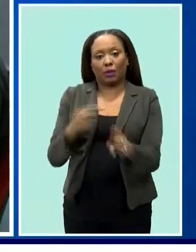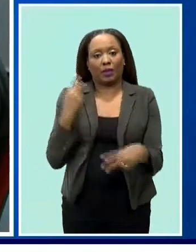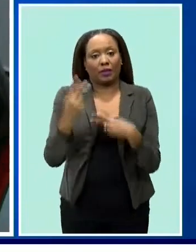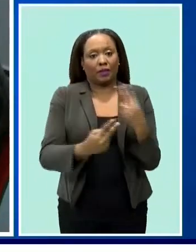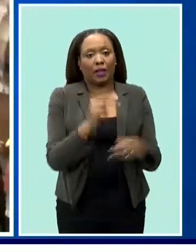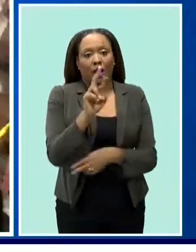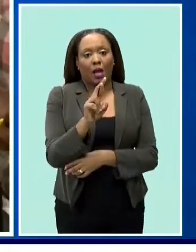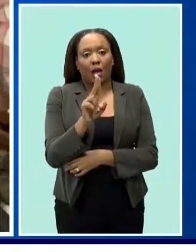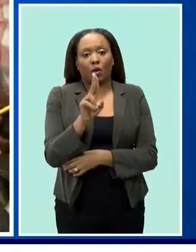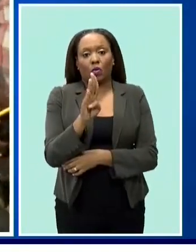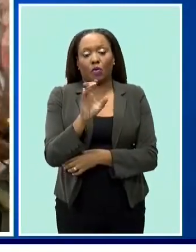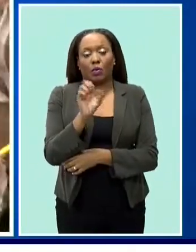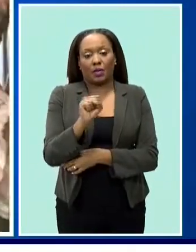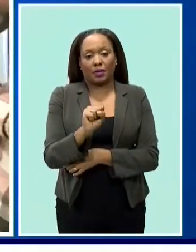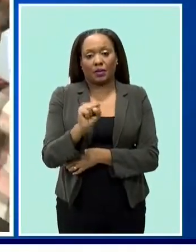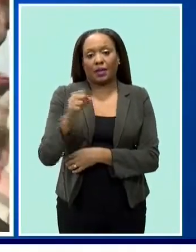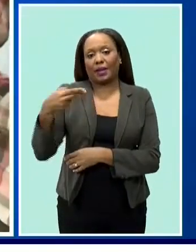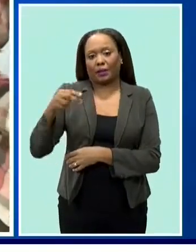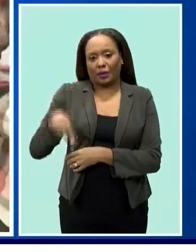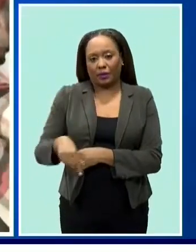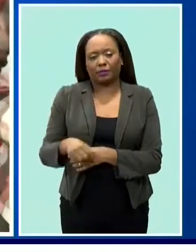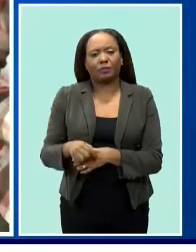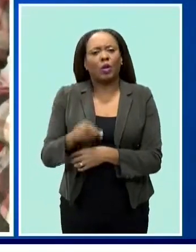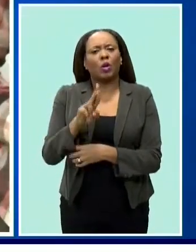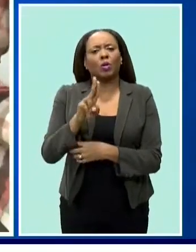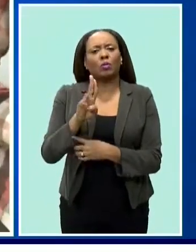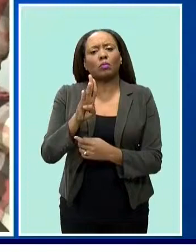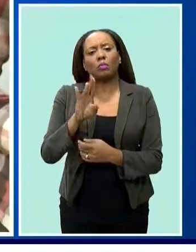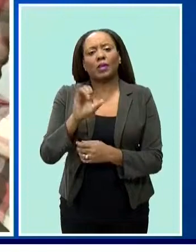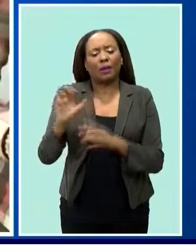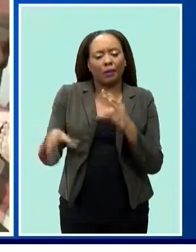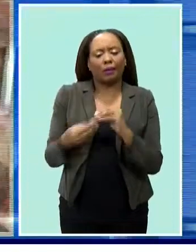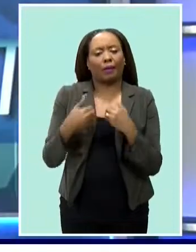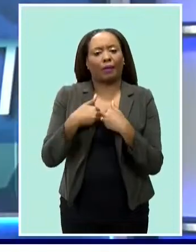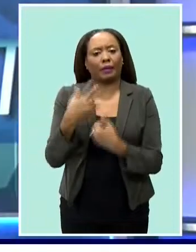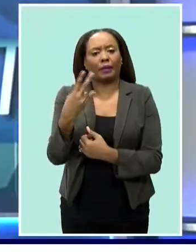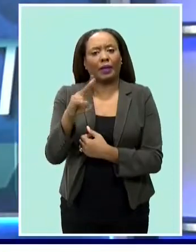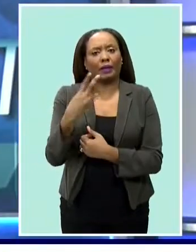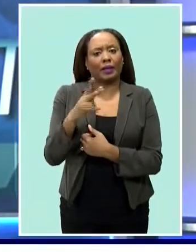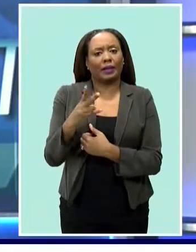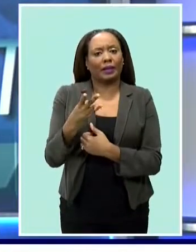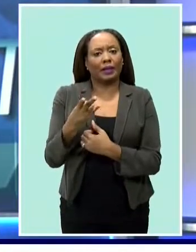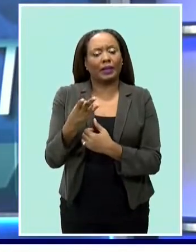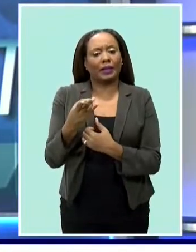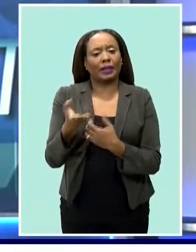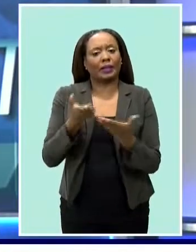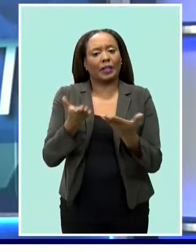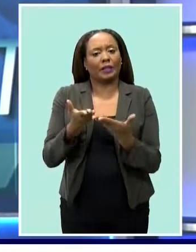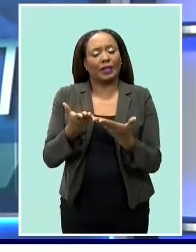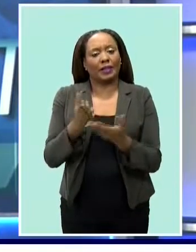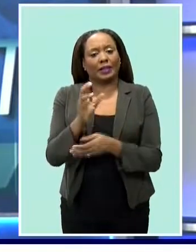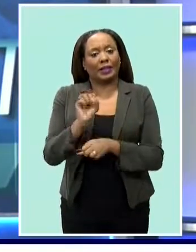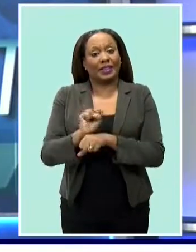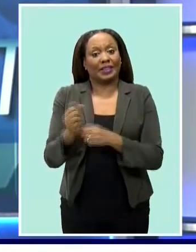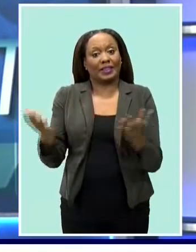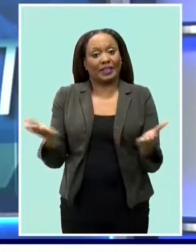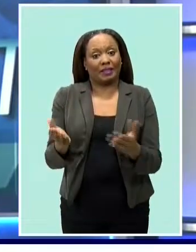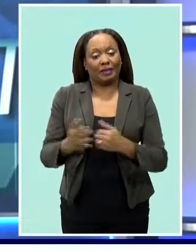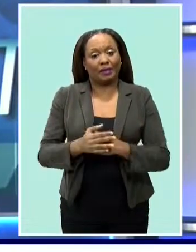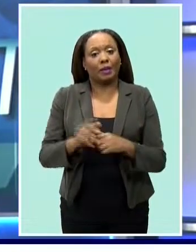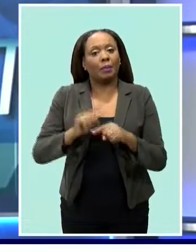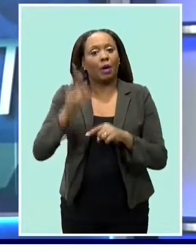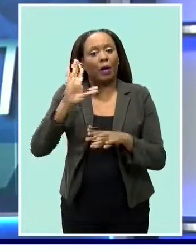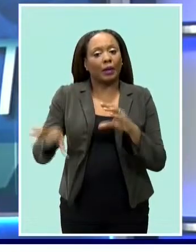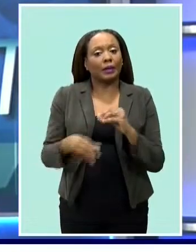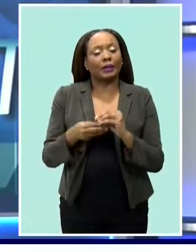Welches. Rubis has 17 service stations in Barbados, but that number is set to increase to 19 in the coming year. Apart from the 2